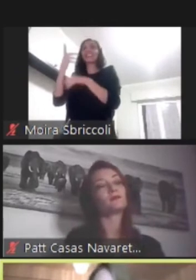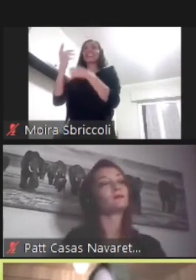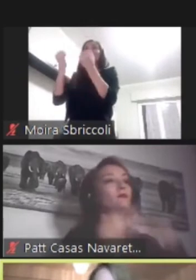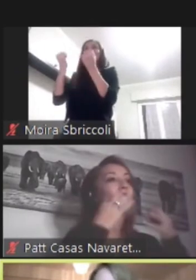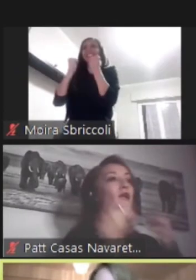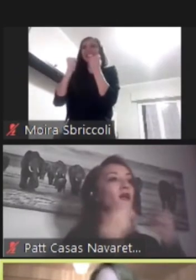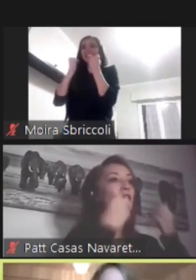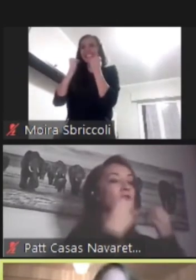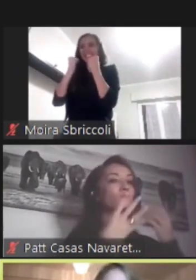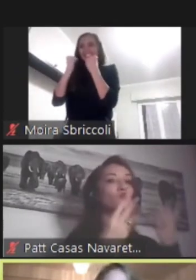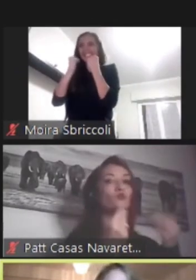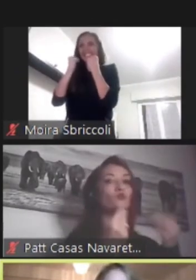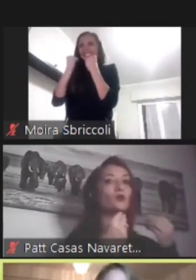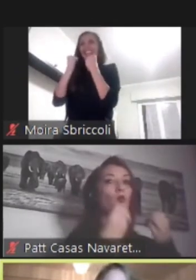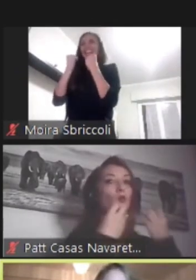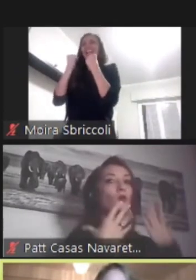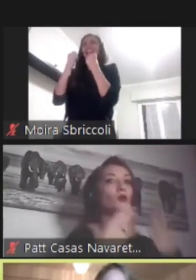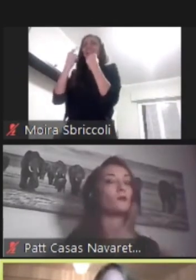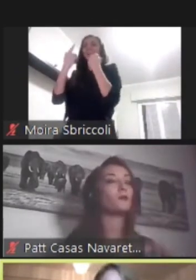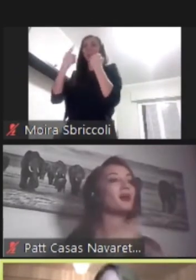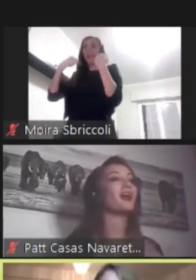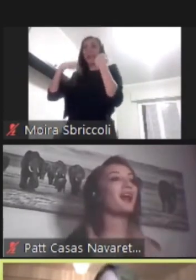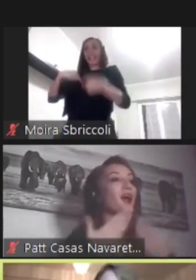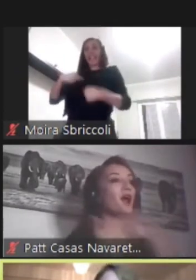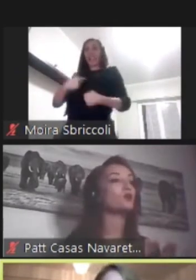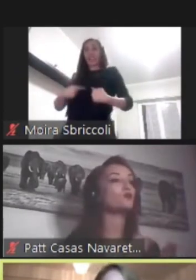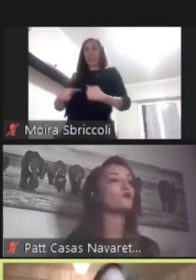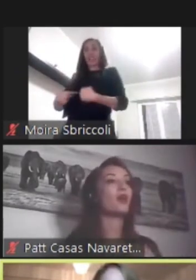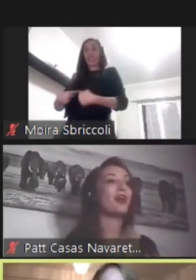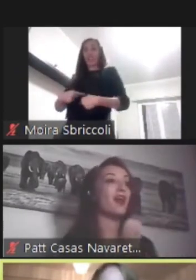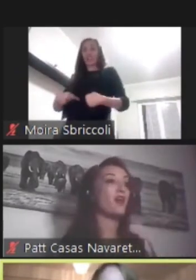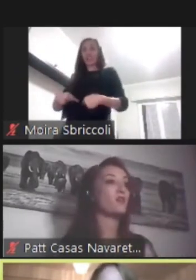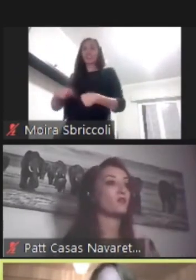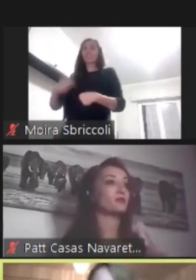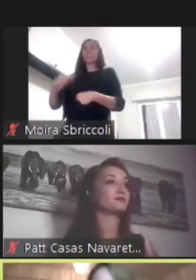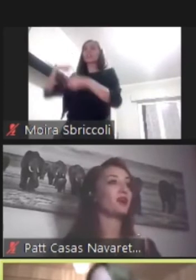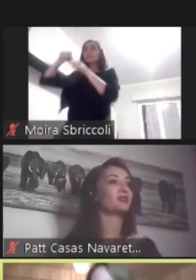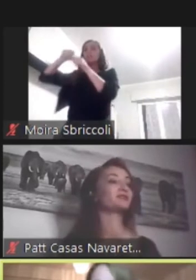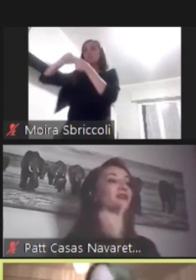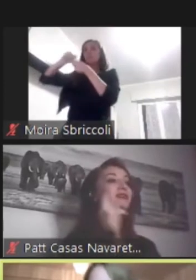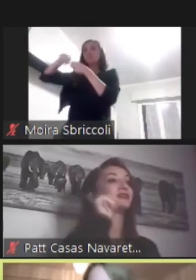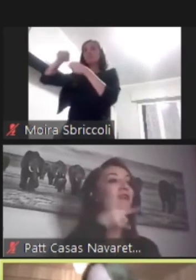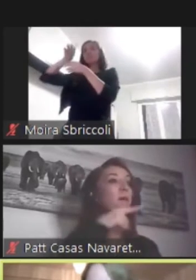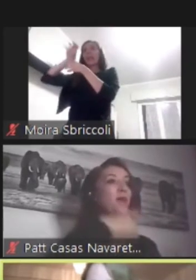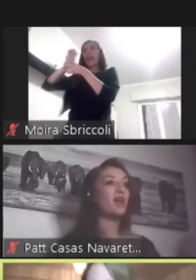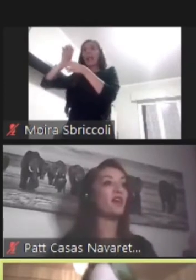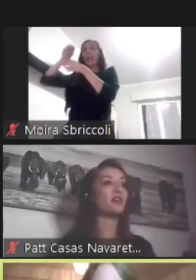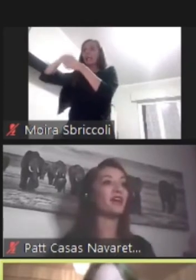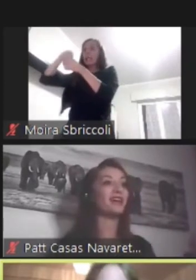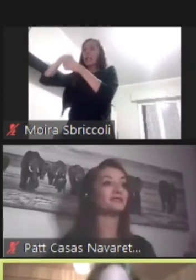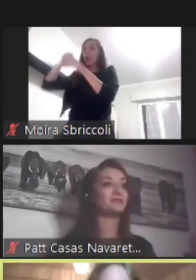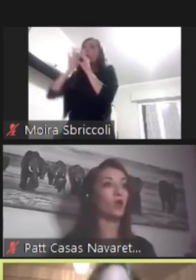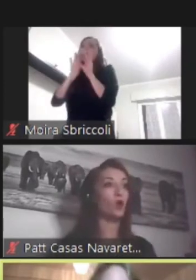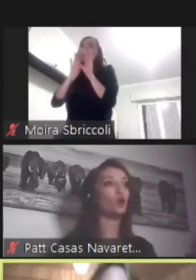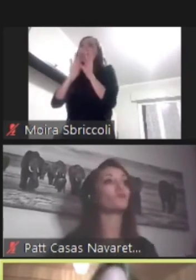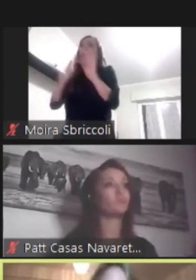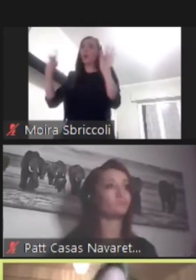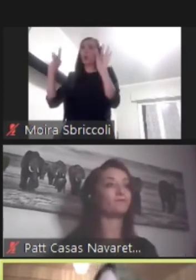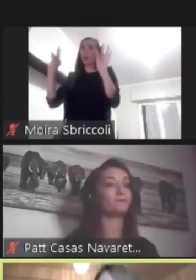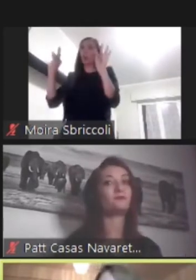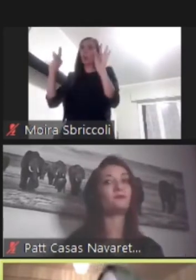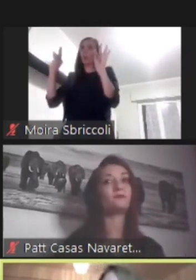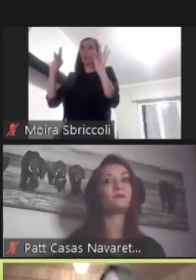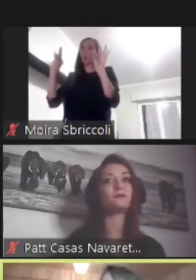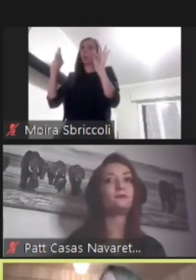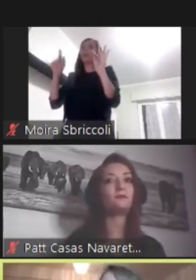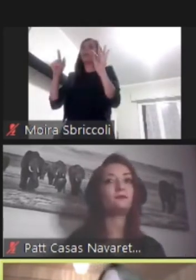system is the system that specializes the cells and the organs that obviously protect us all from